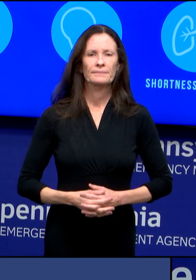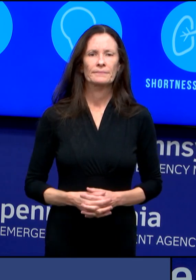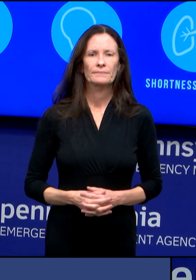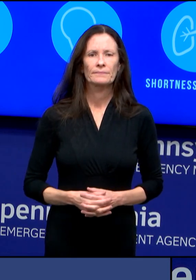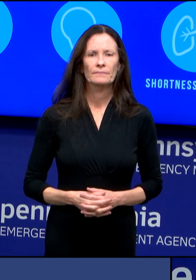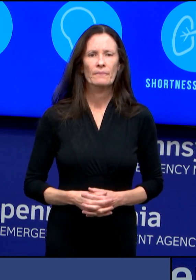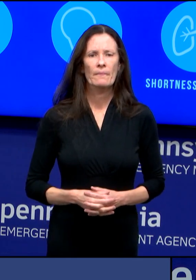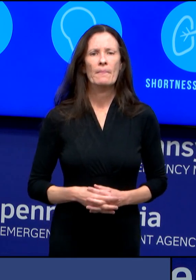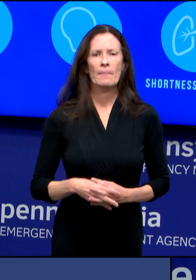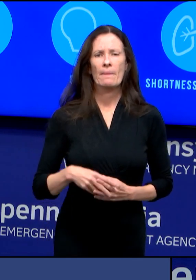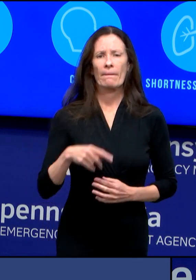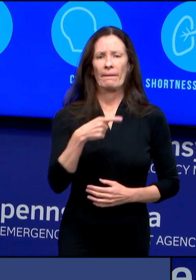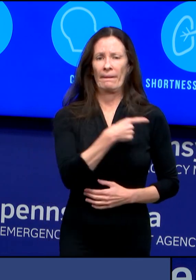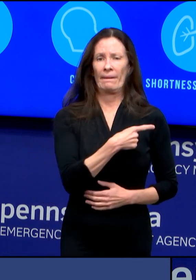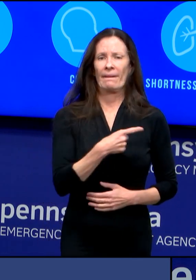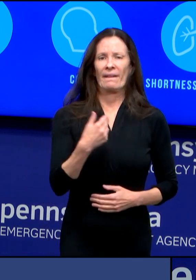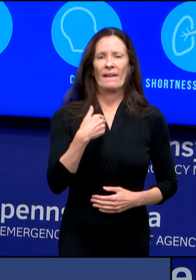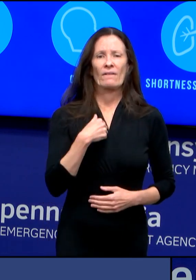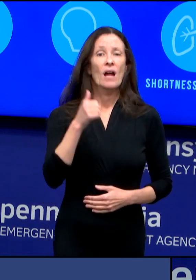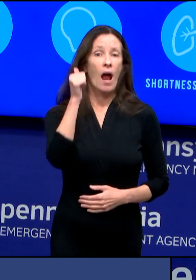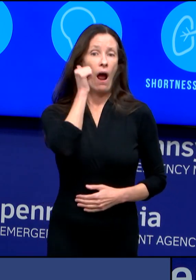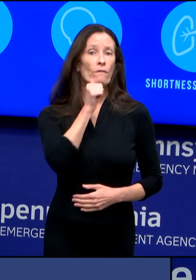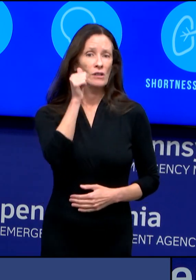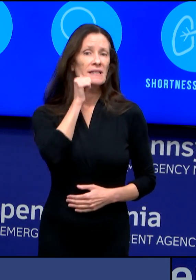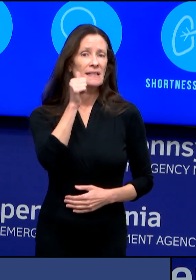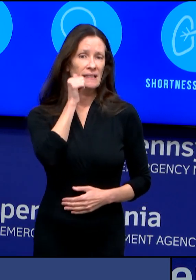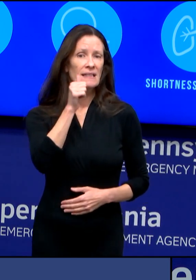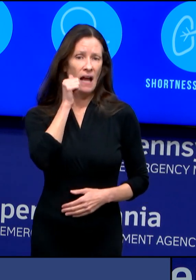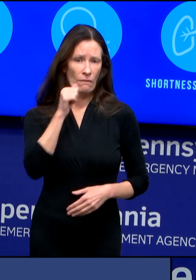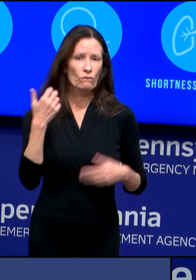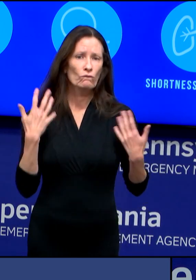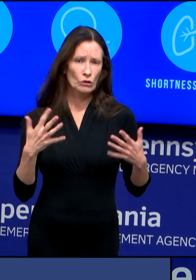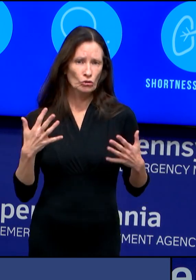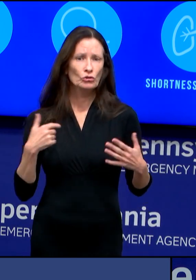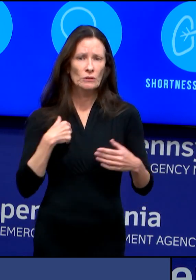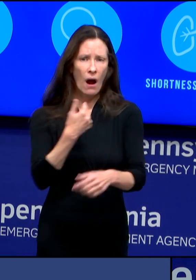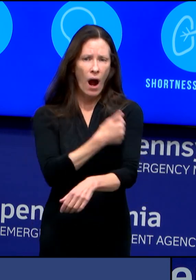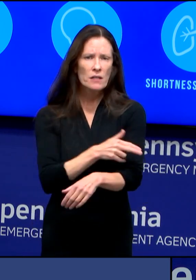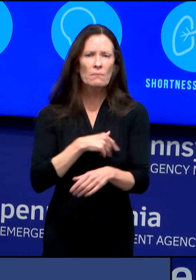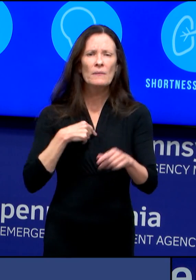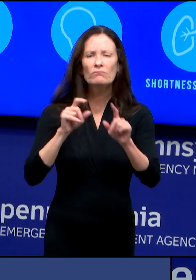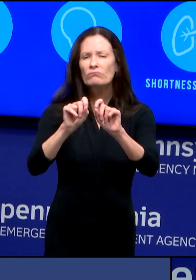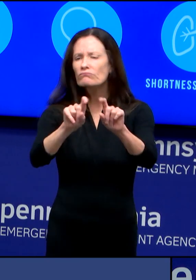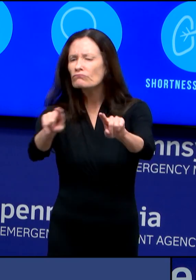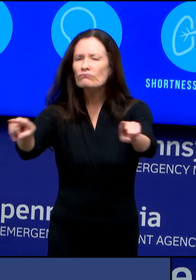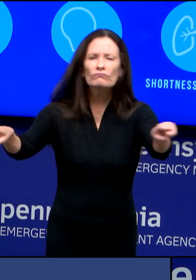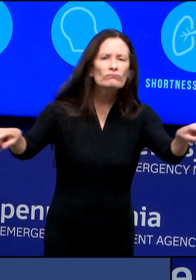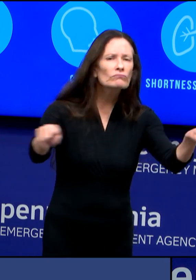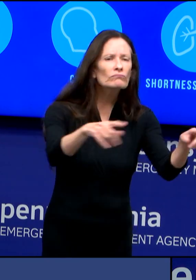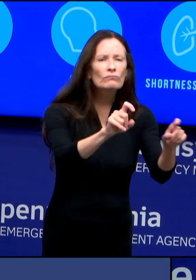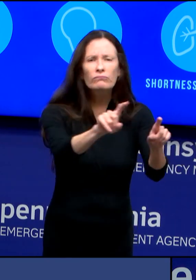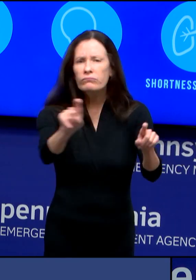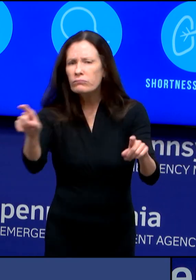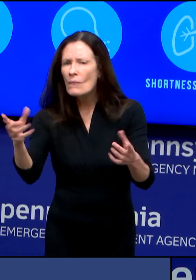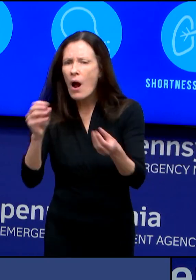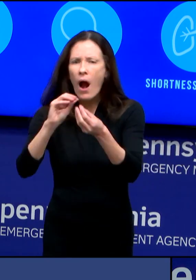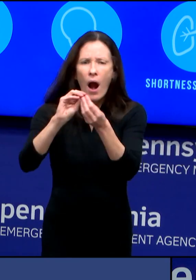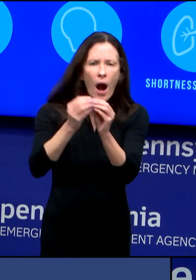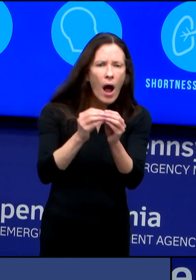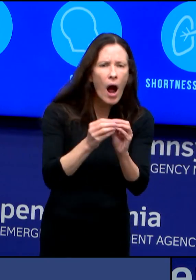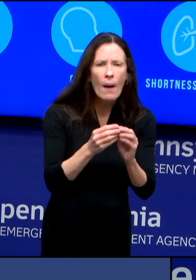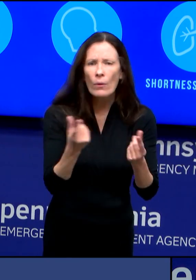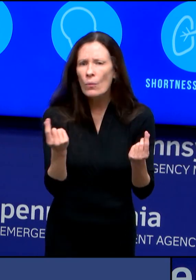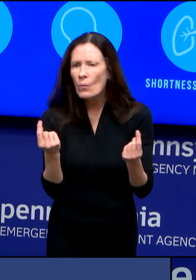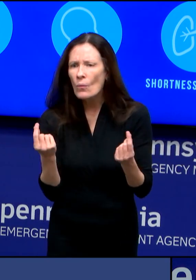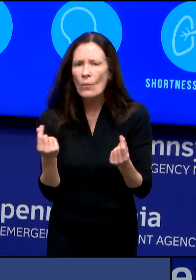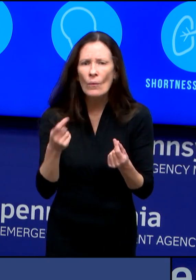are gathering from the hospitals and health systems in Pennsylvania with the healthcare